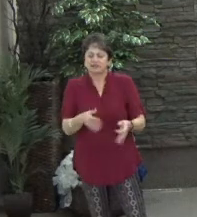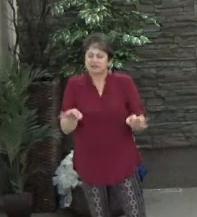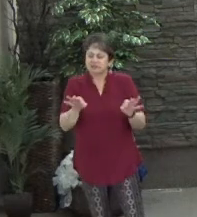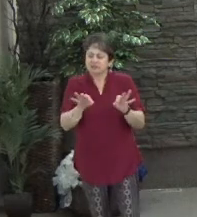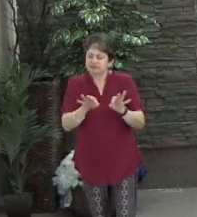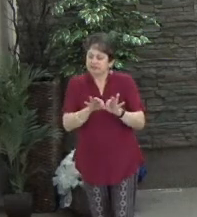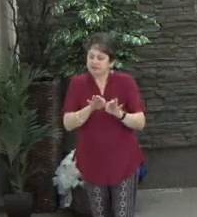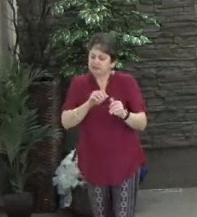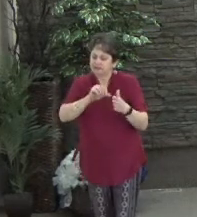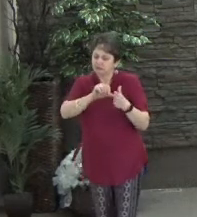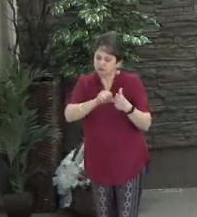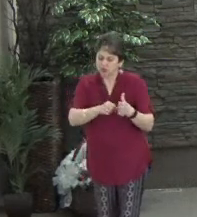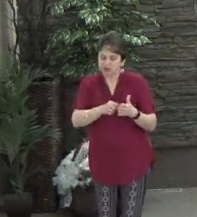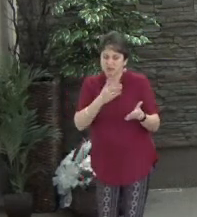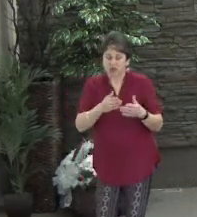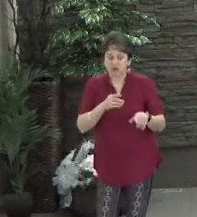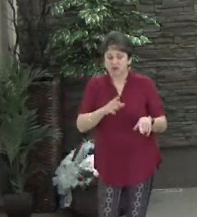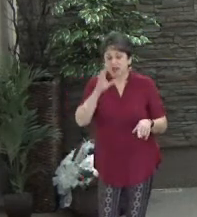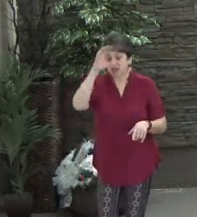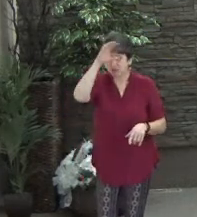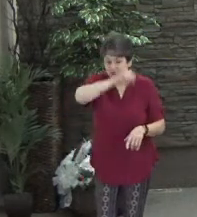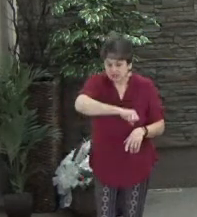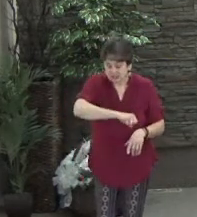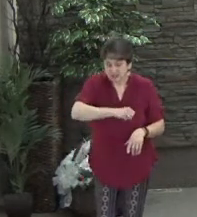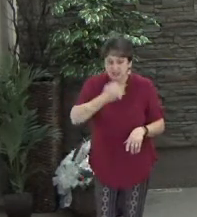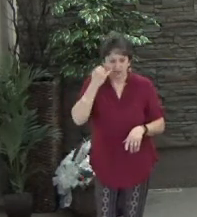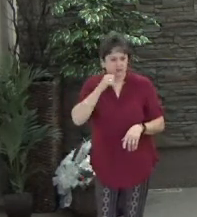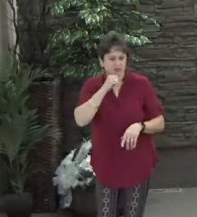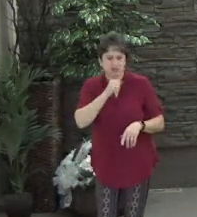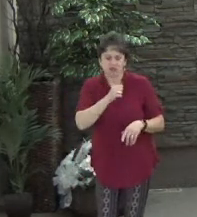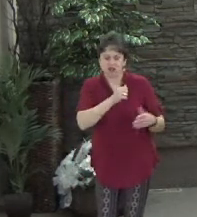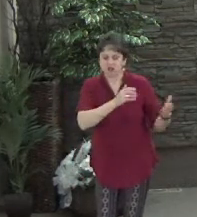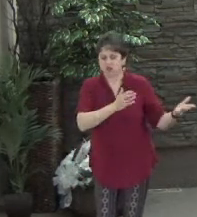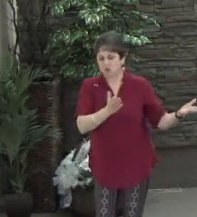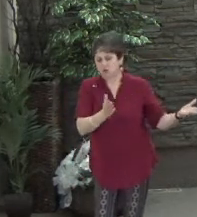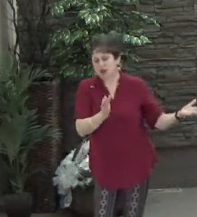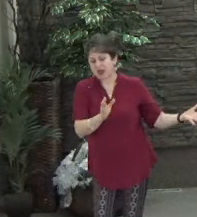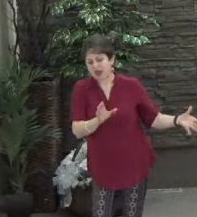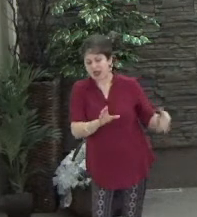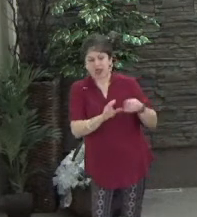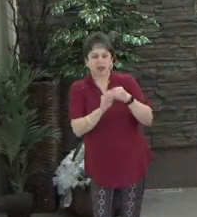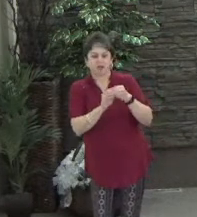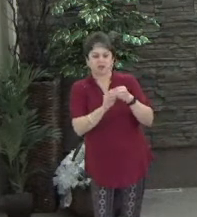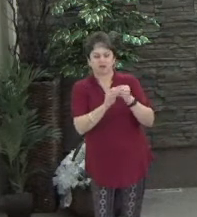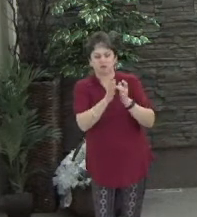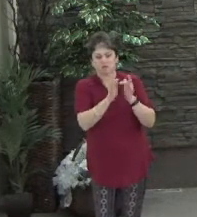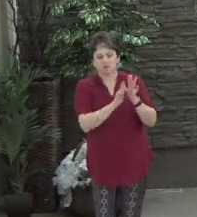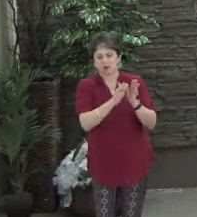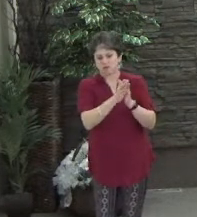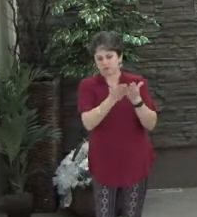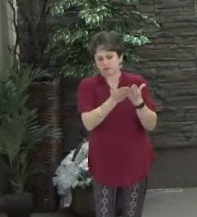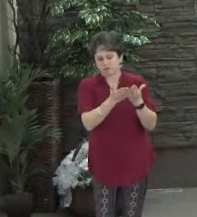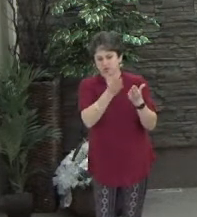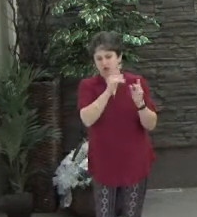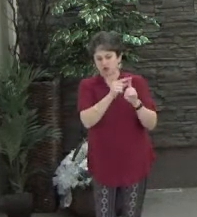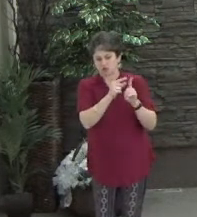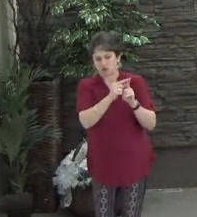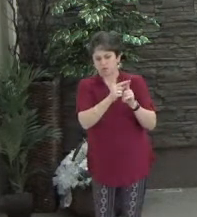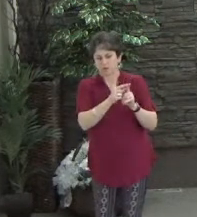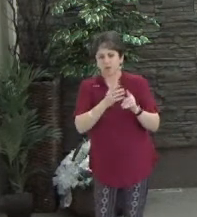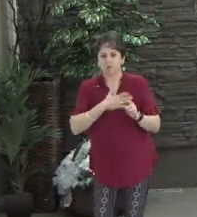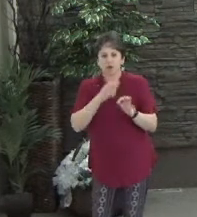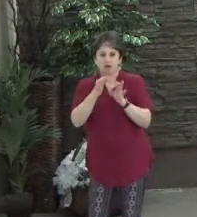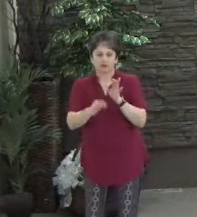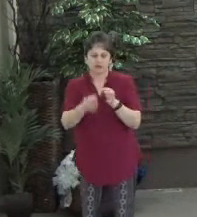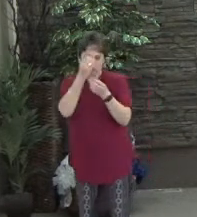morning. They might have missed it had they not brought in the Word of God. My